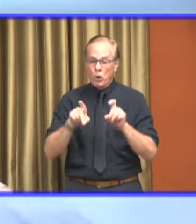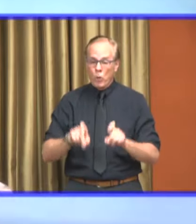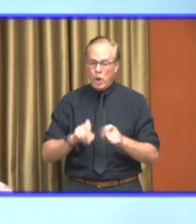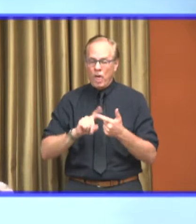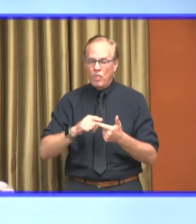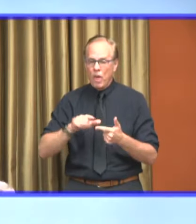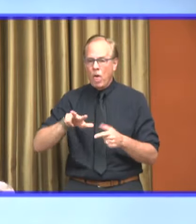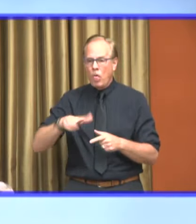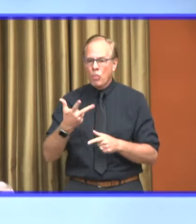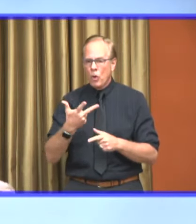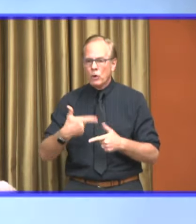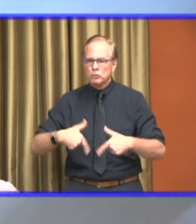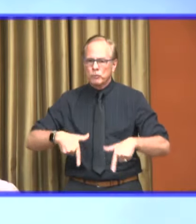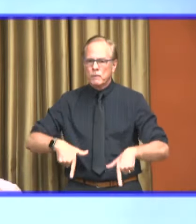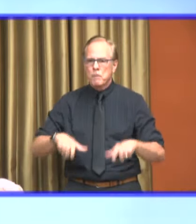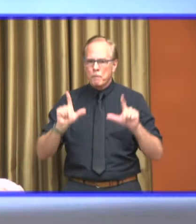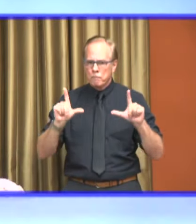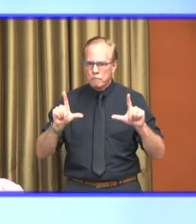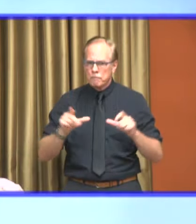screen.